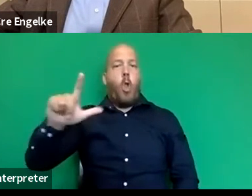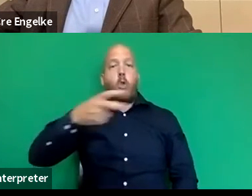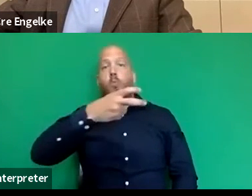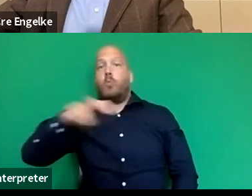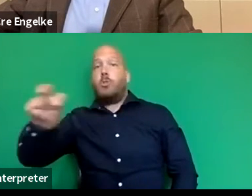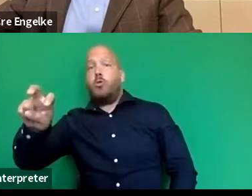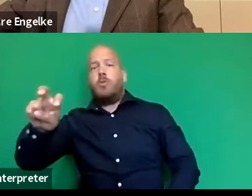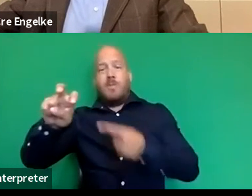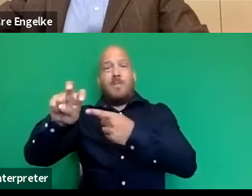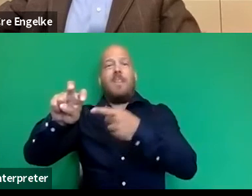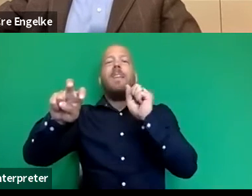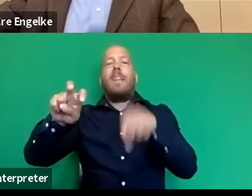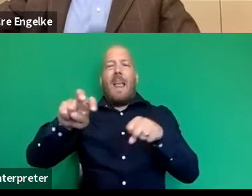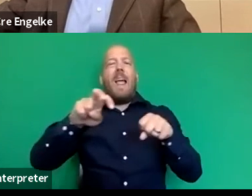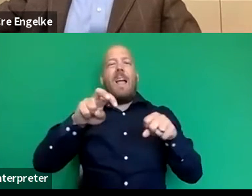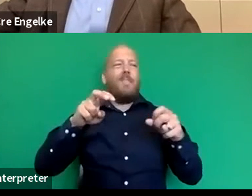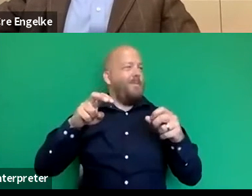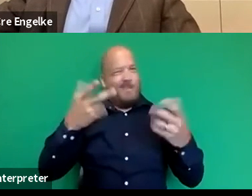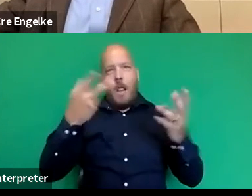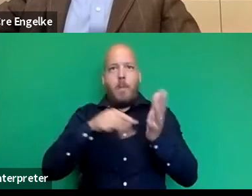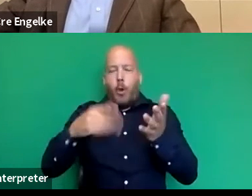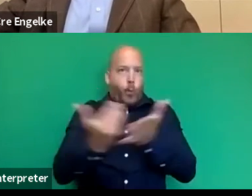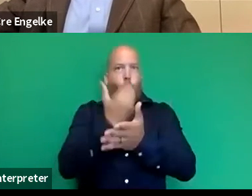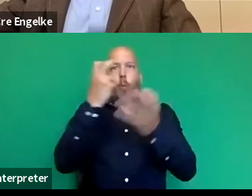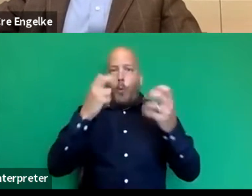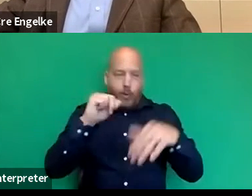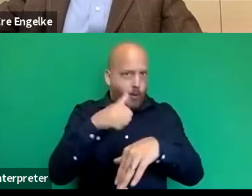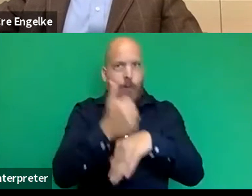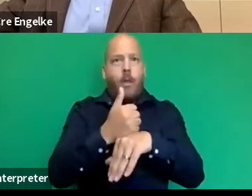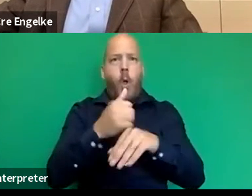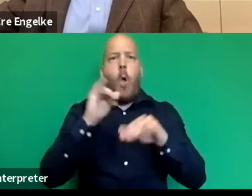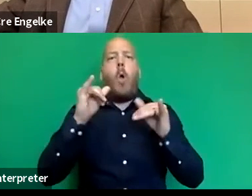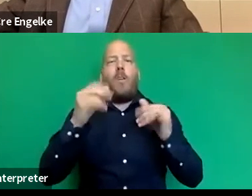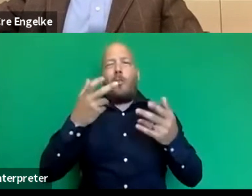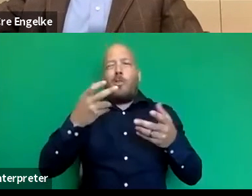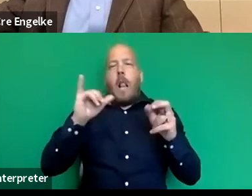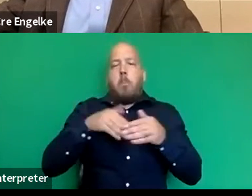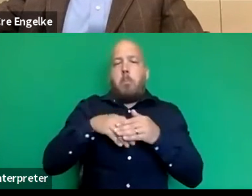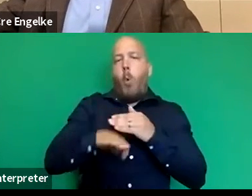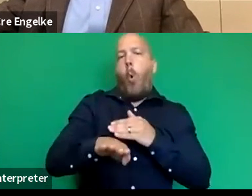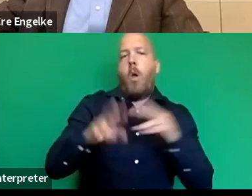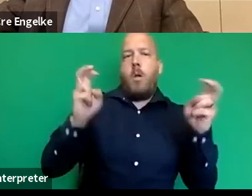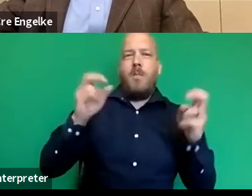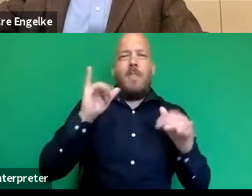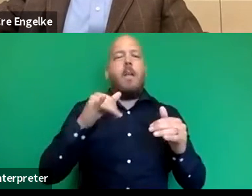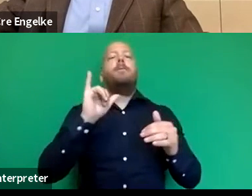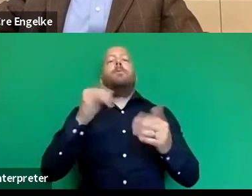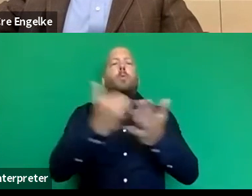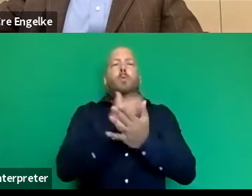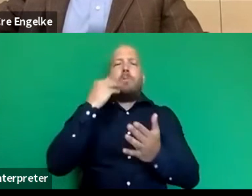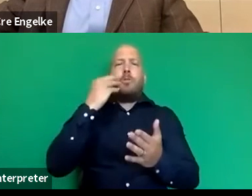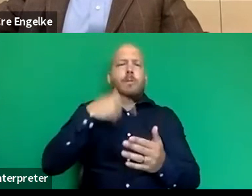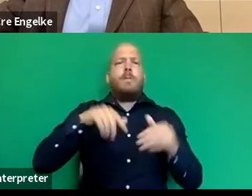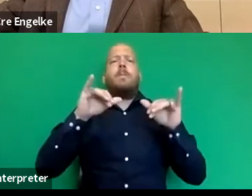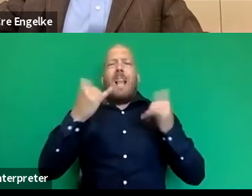that experience. And I've had the opportunity to test out automatic speech recognition, and a lot of the time